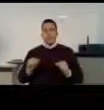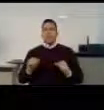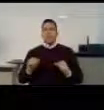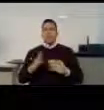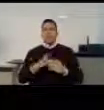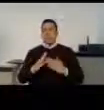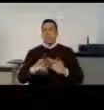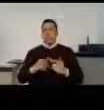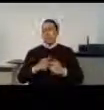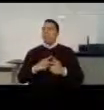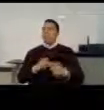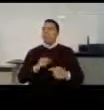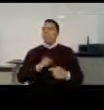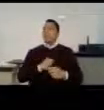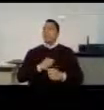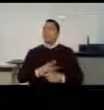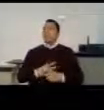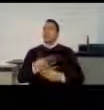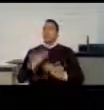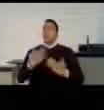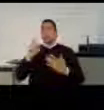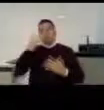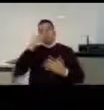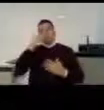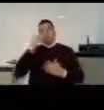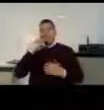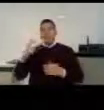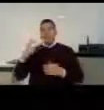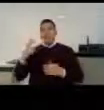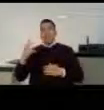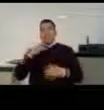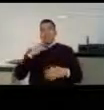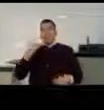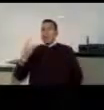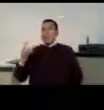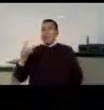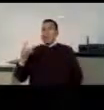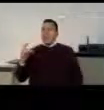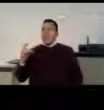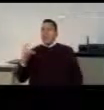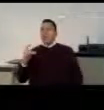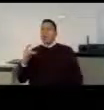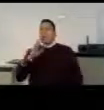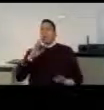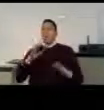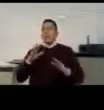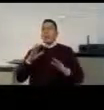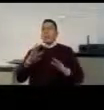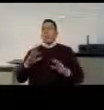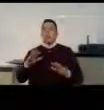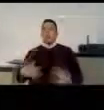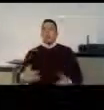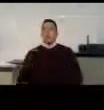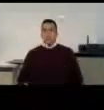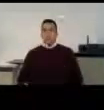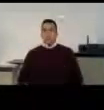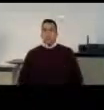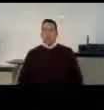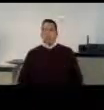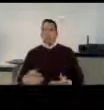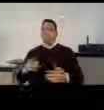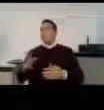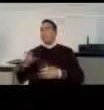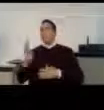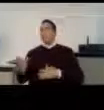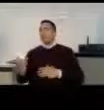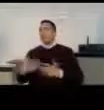of self-care and having you think, 18, 17, they're off. breathe a little bit now. No, you're never done. No, you're never